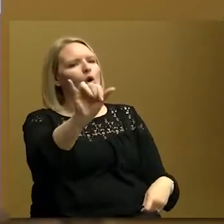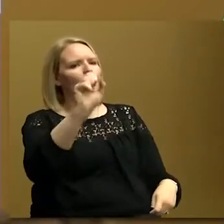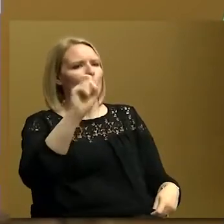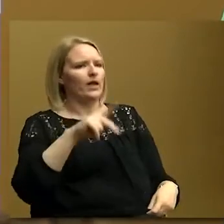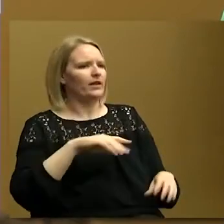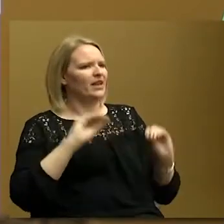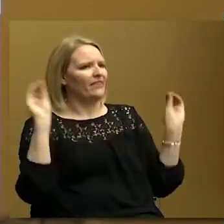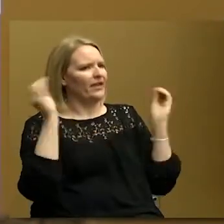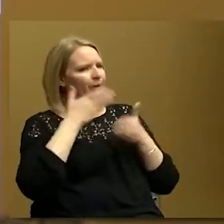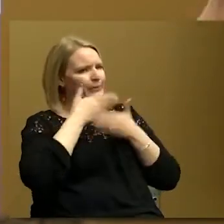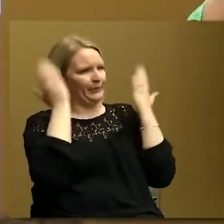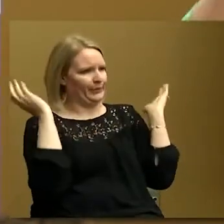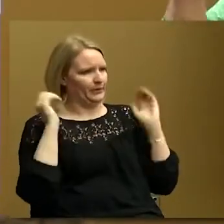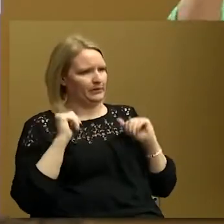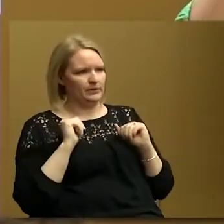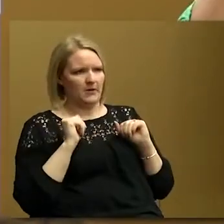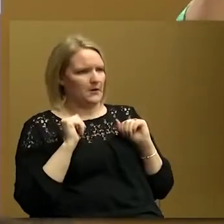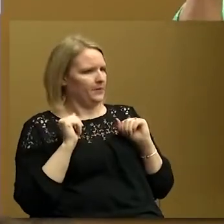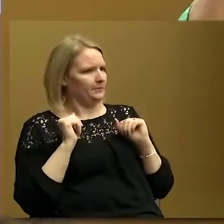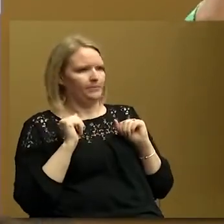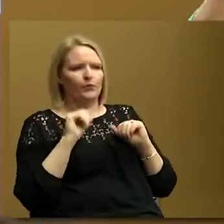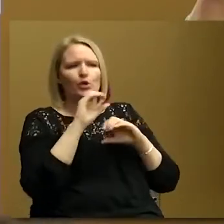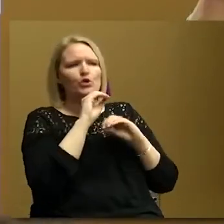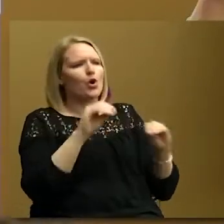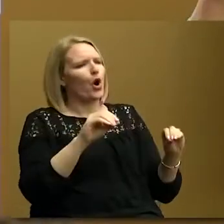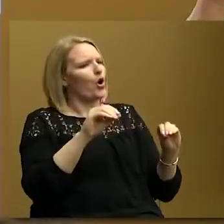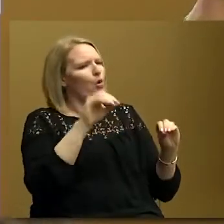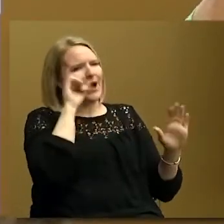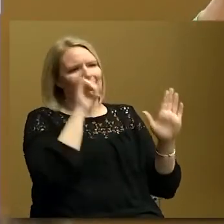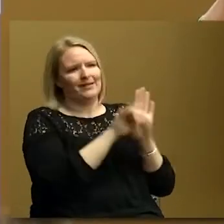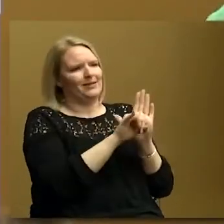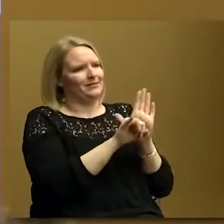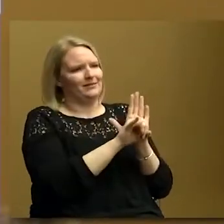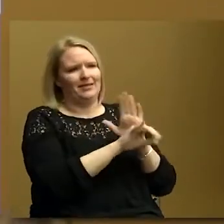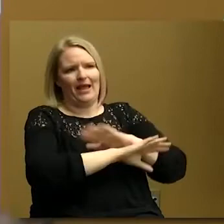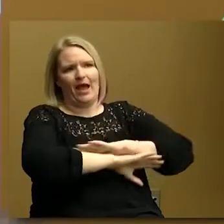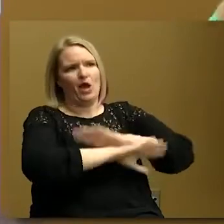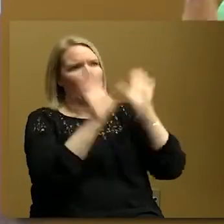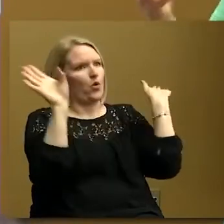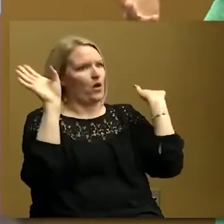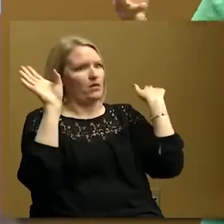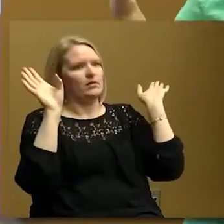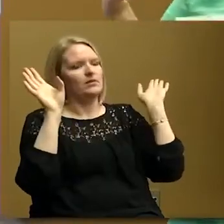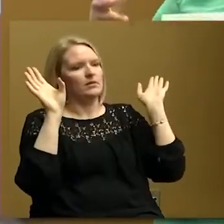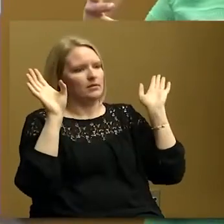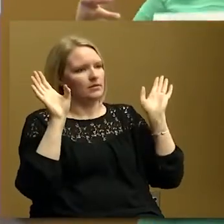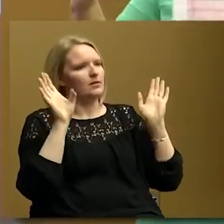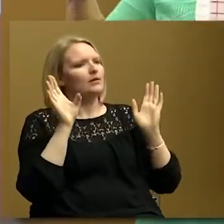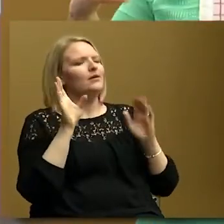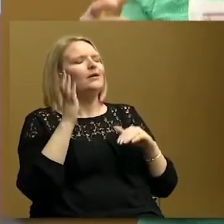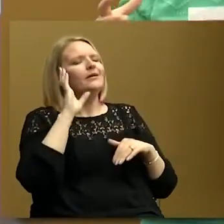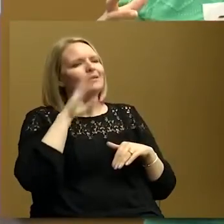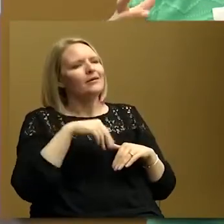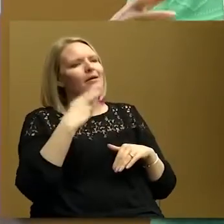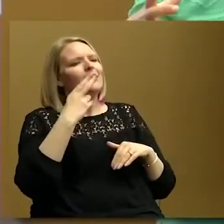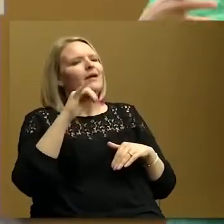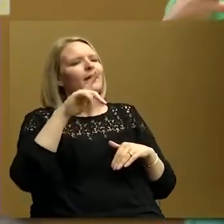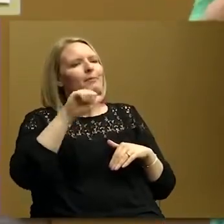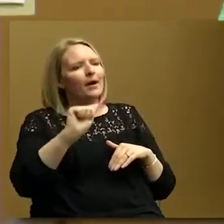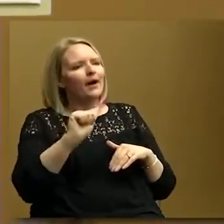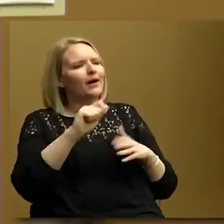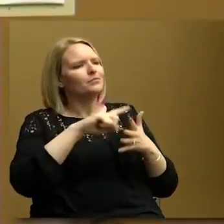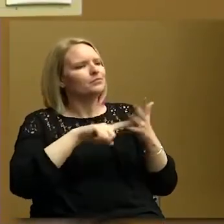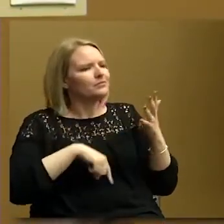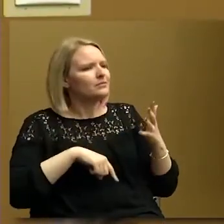No. Nothing. No, there's no identifiable. And they, of course with HIPAA laws and all that stuff,